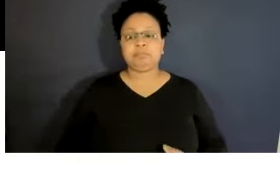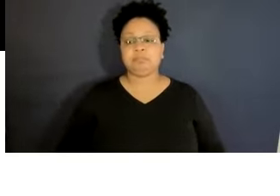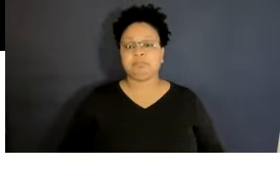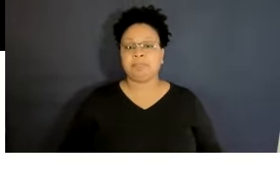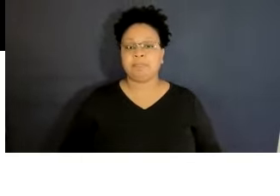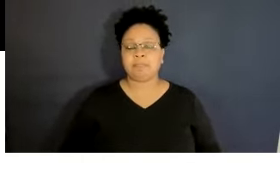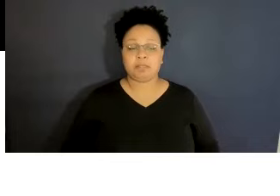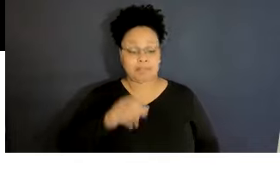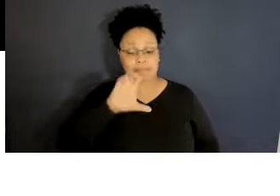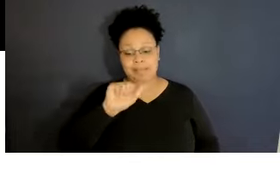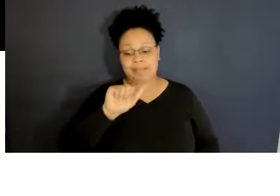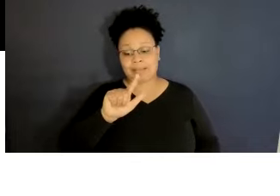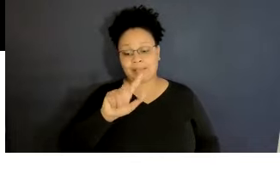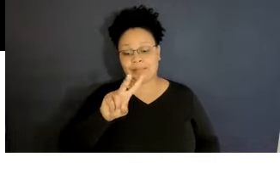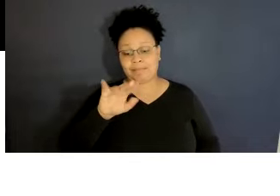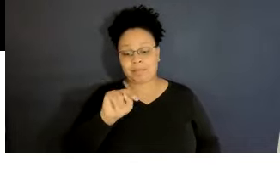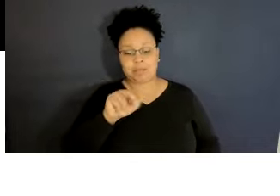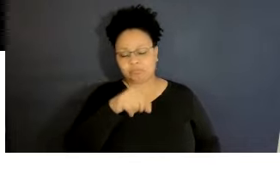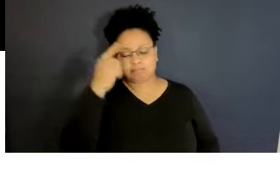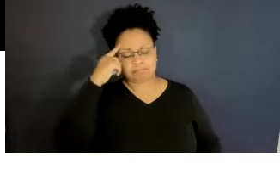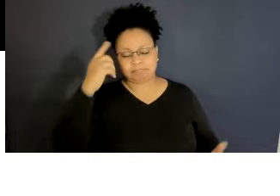And what do you think, Calvin? How can